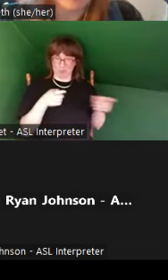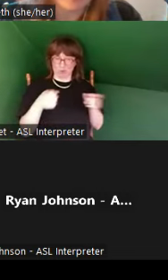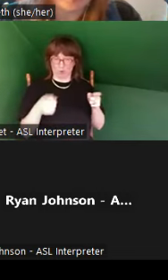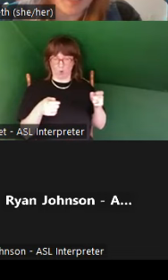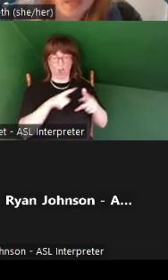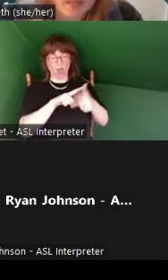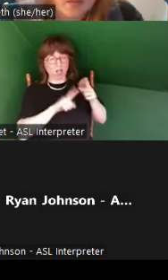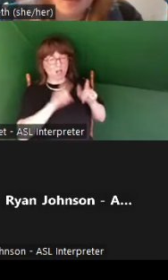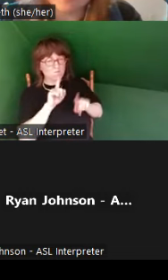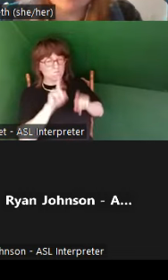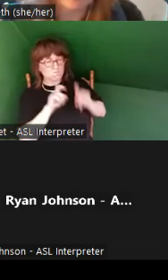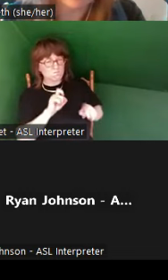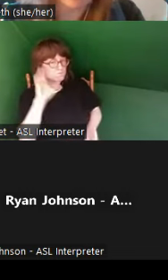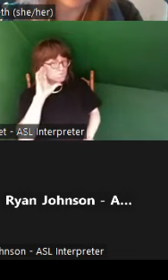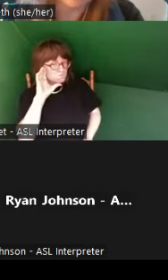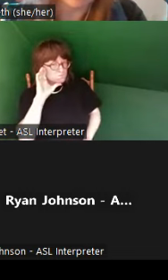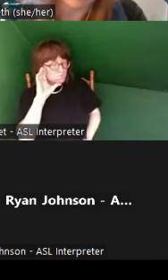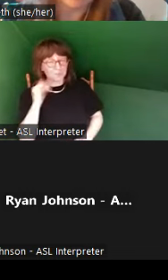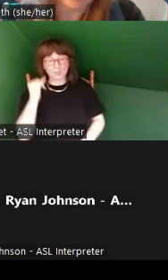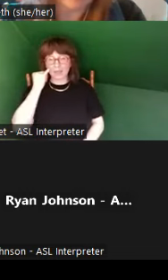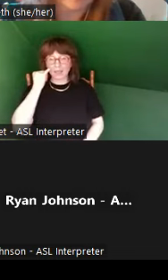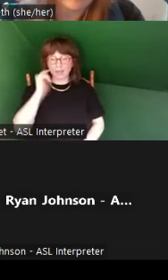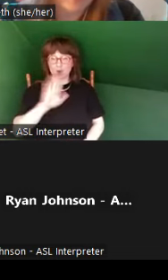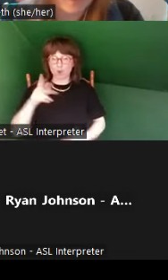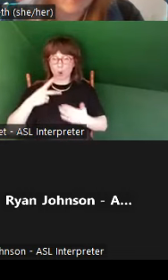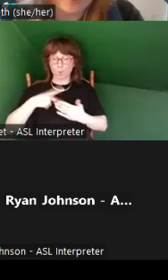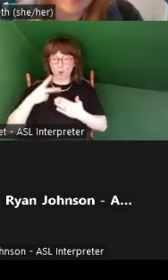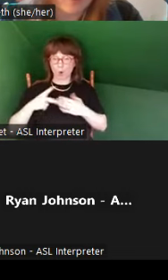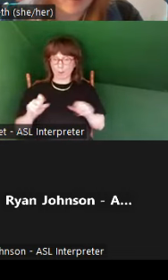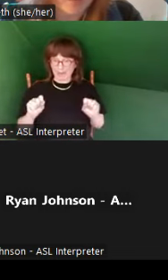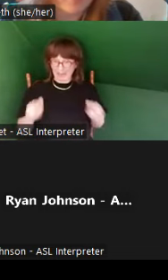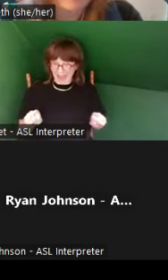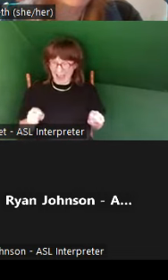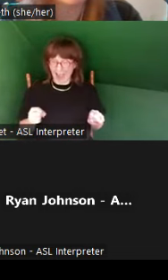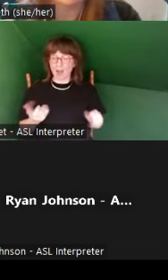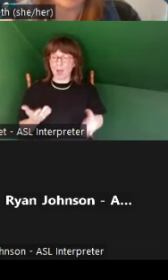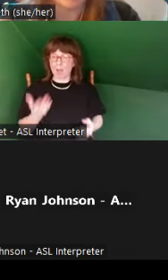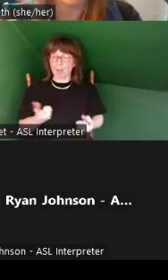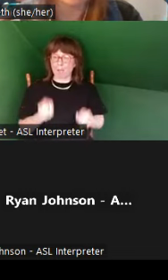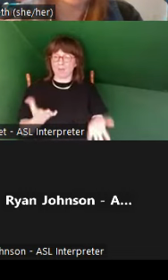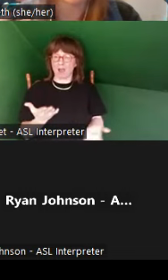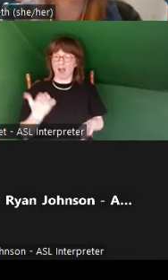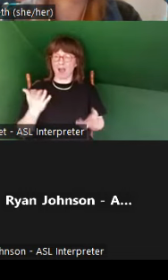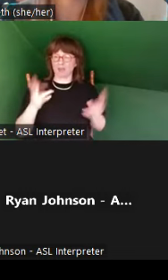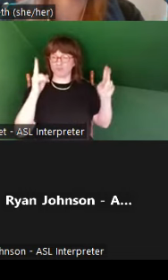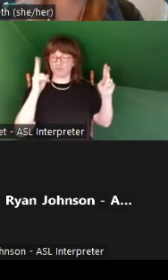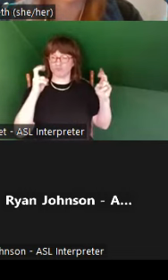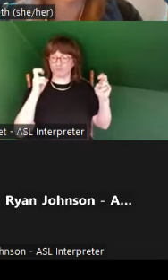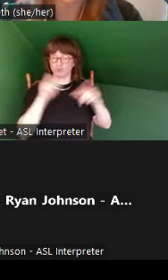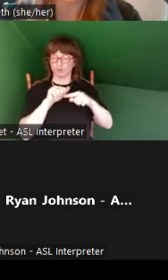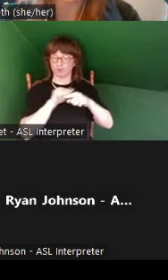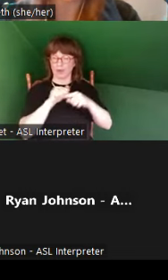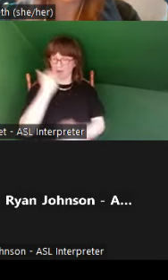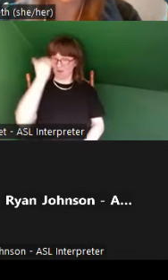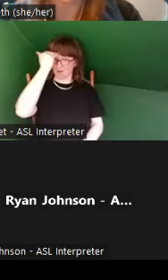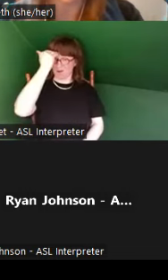If your program can, maybe consider hosting a Know Your Rights training for shelter residents to make sure they know